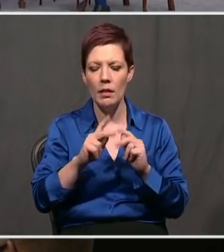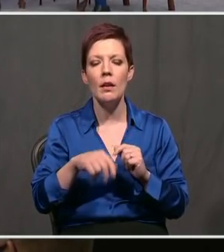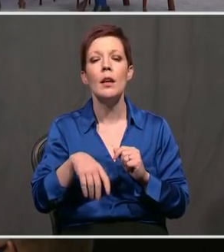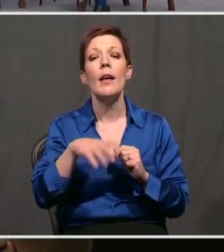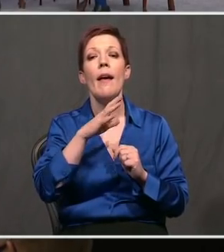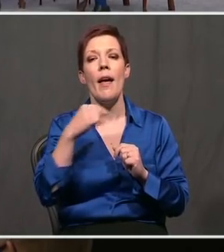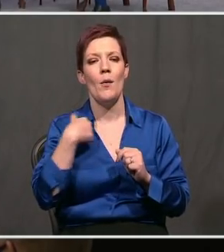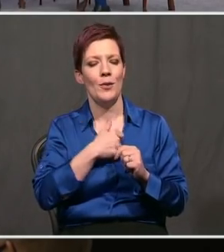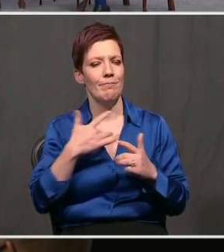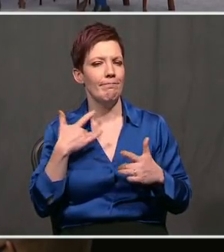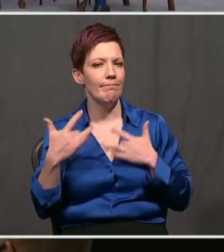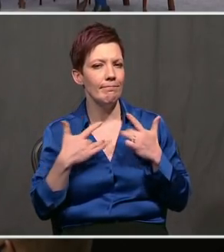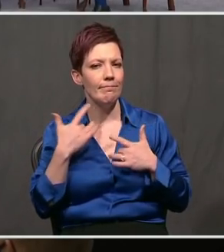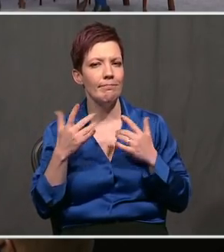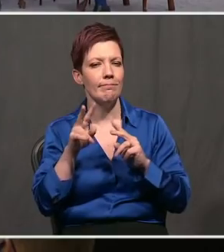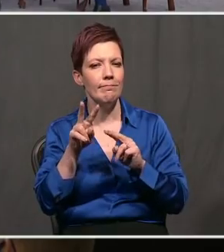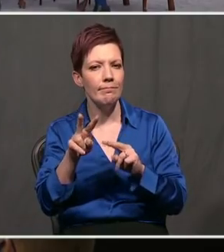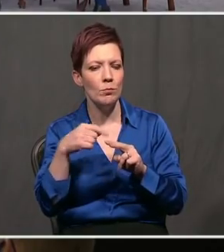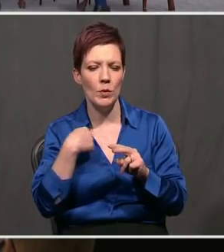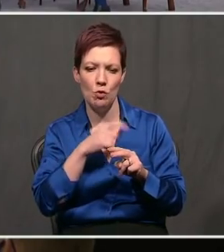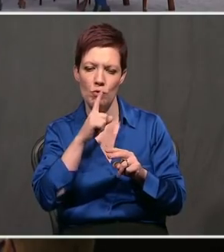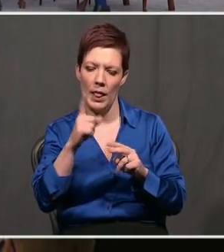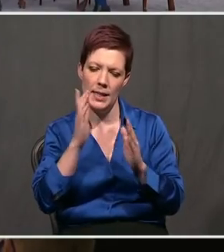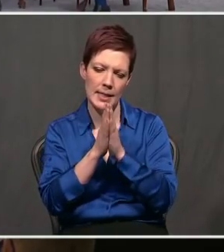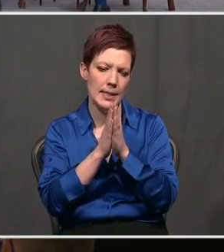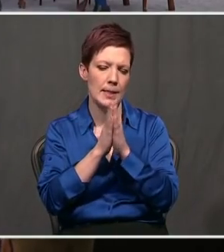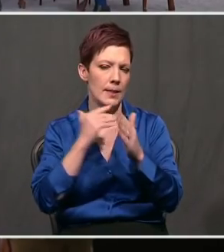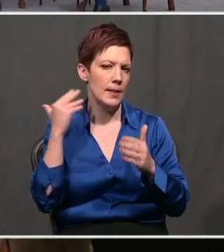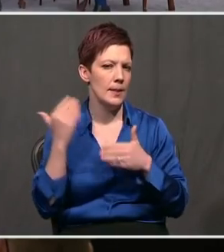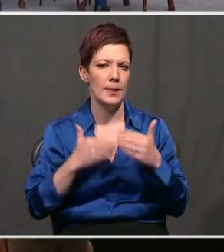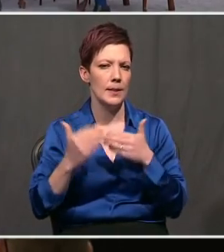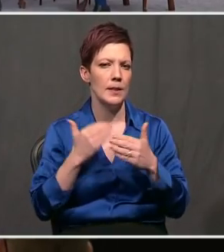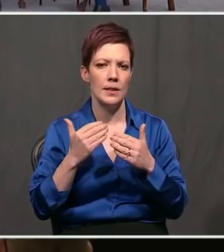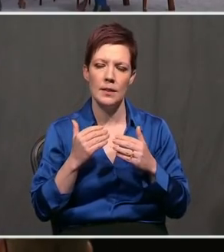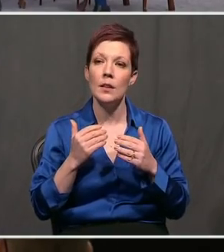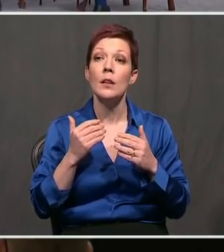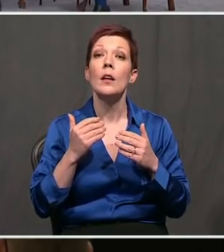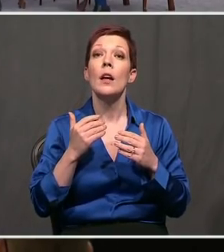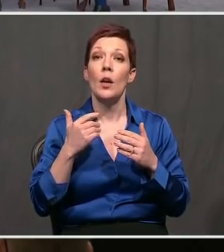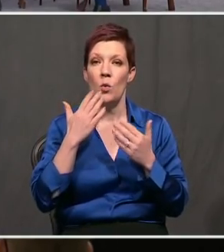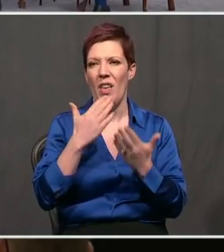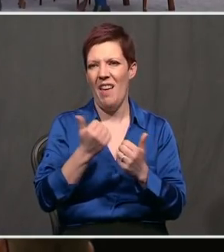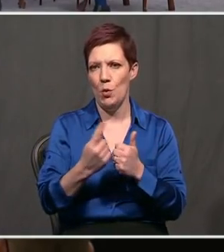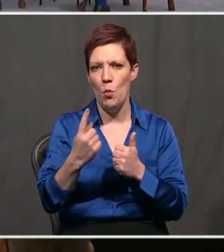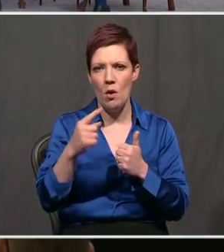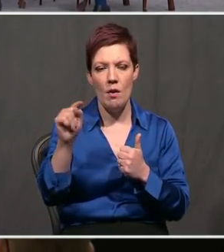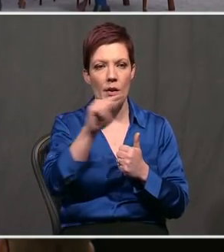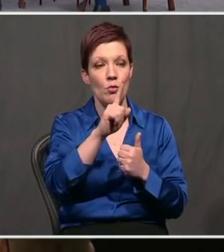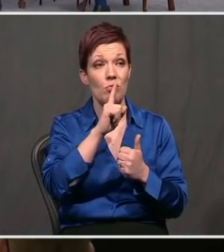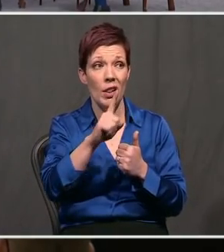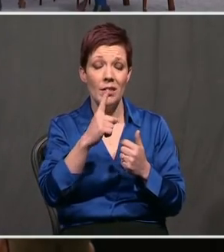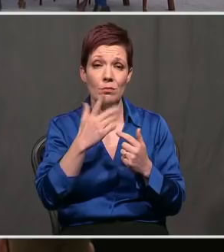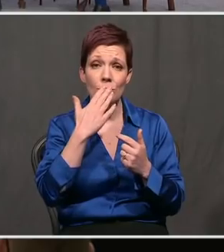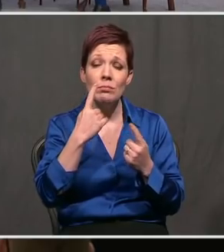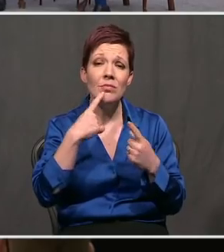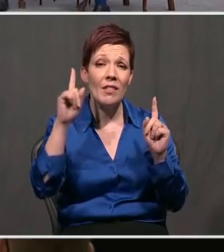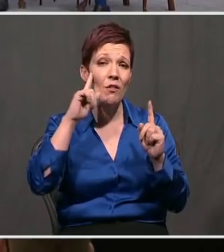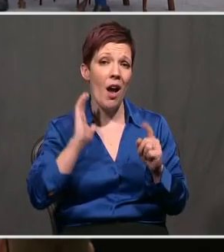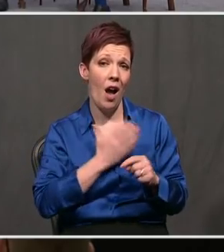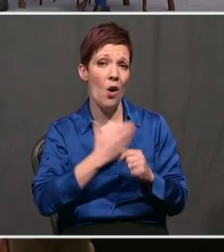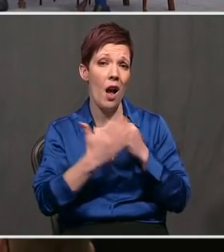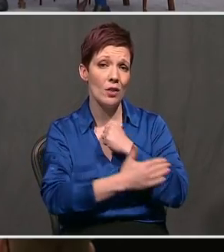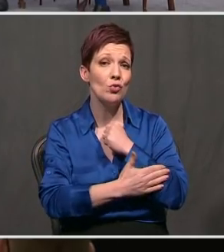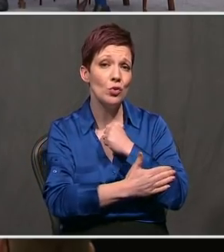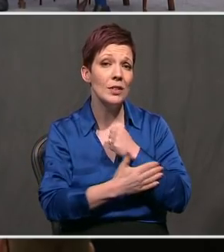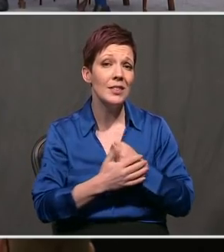You know, we've really leaned into it, and then we thank everyone for doing it. This is a really, really significant achievement for our country. Just imagine